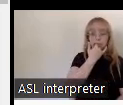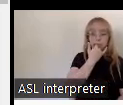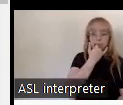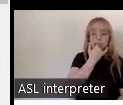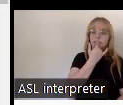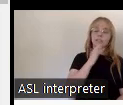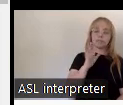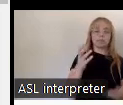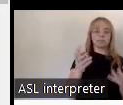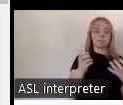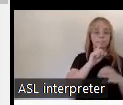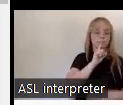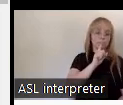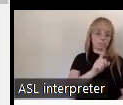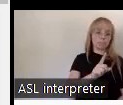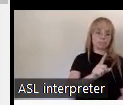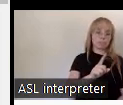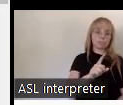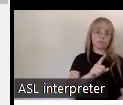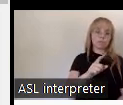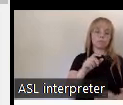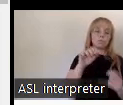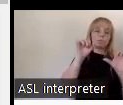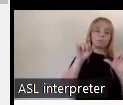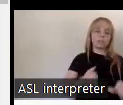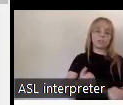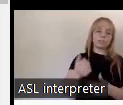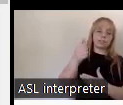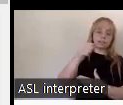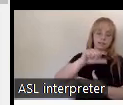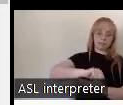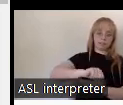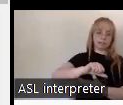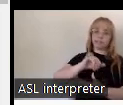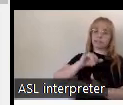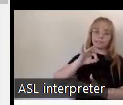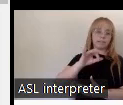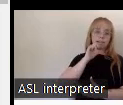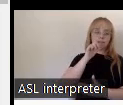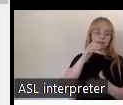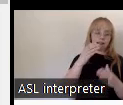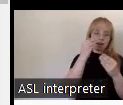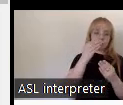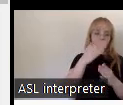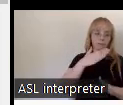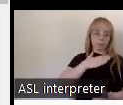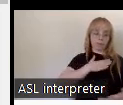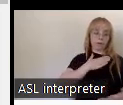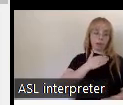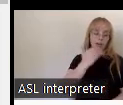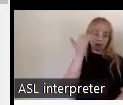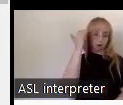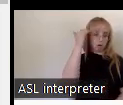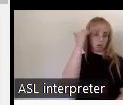we want to make sure that we have the option to decline it if that's information that should not have been shared with you. That would be why